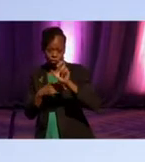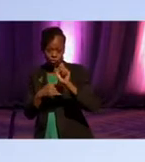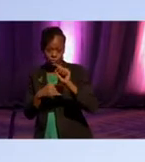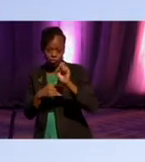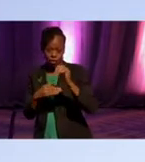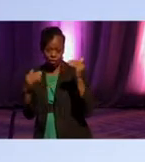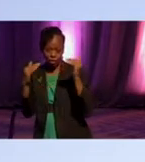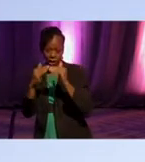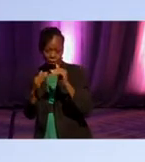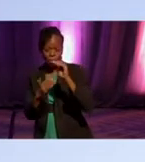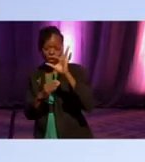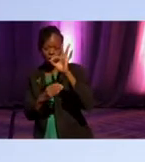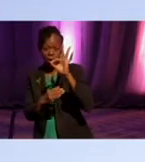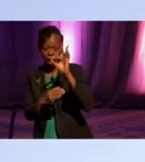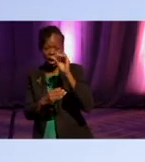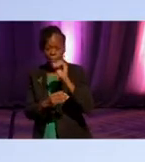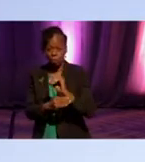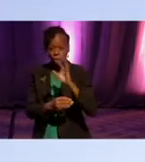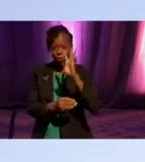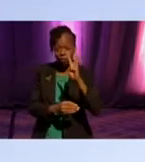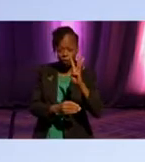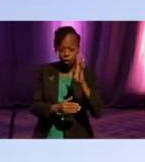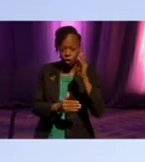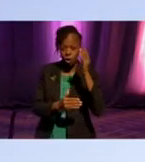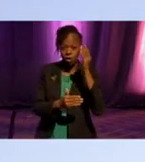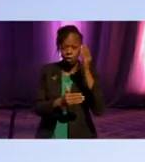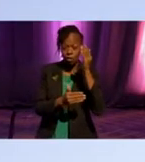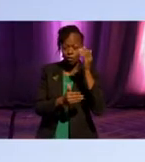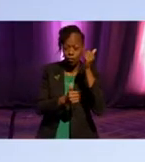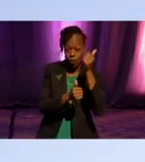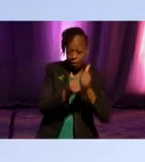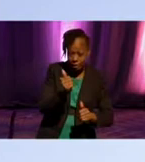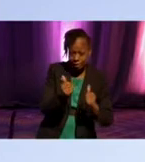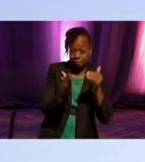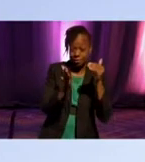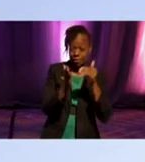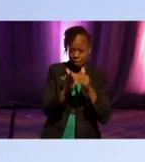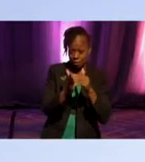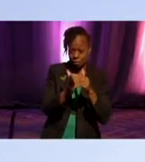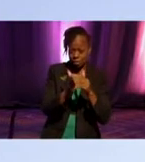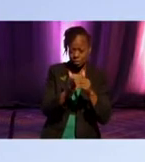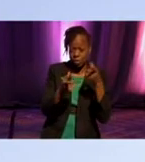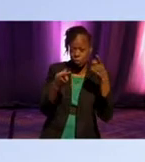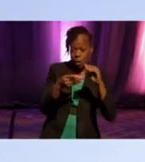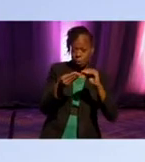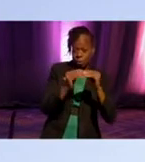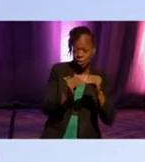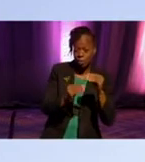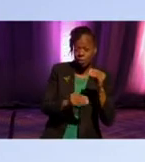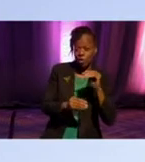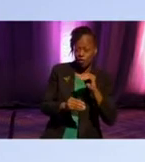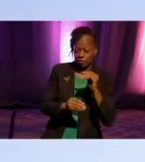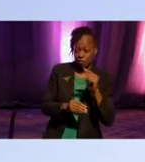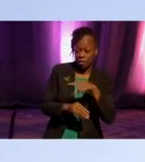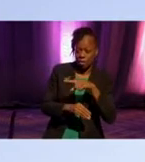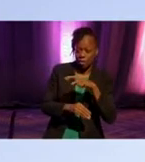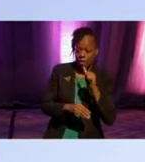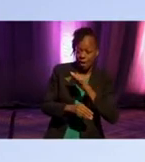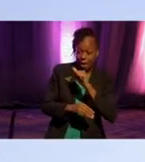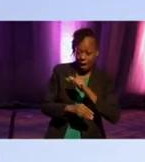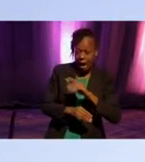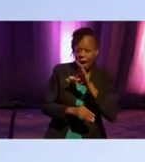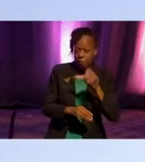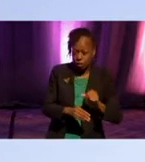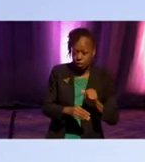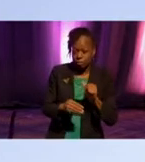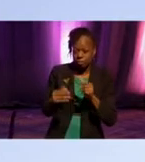9.4 per 1,000, while the number for African Americans is